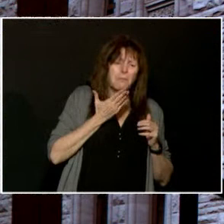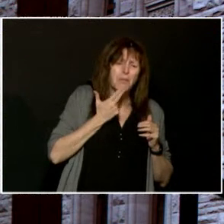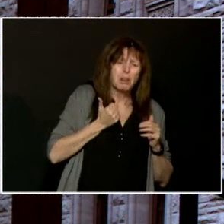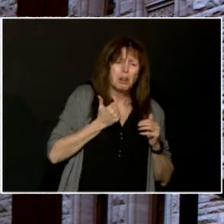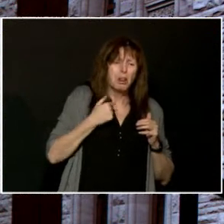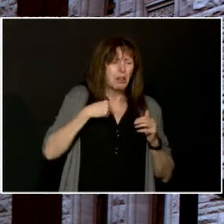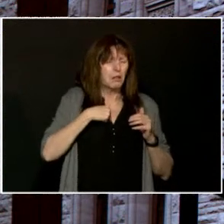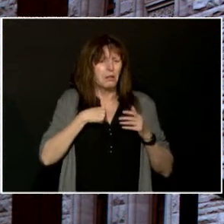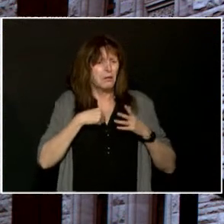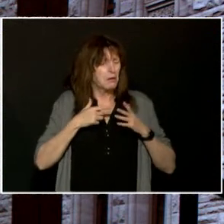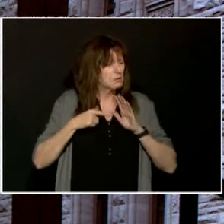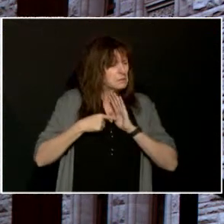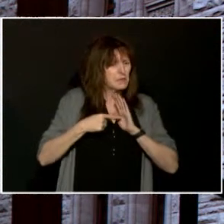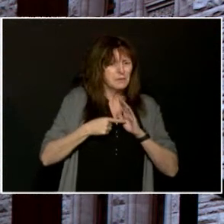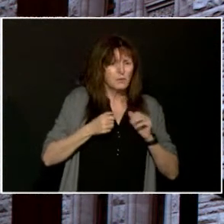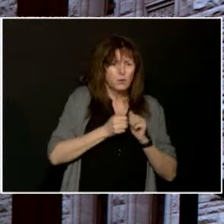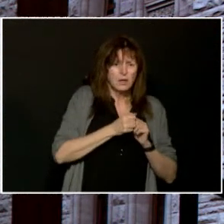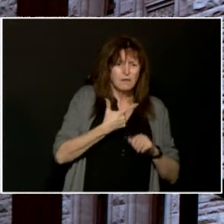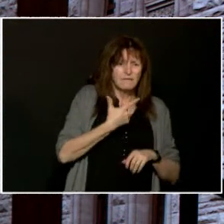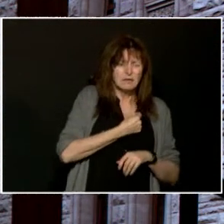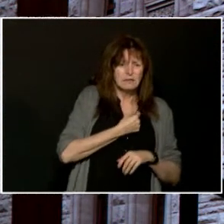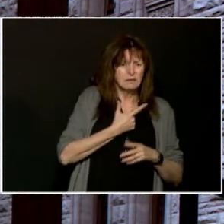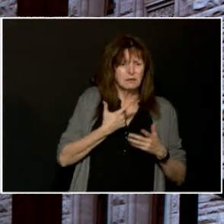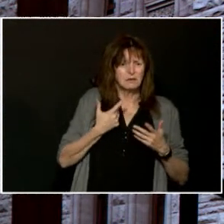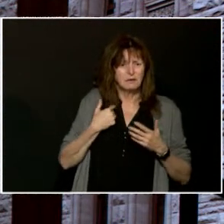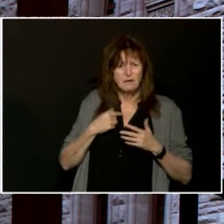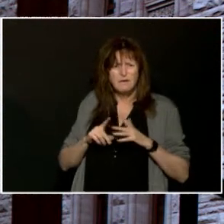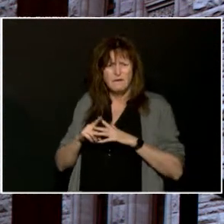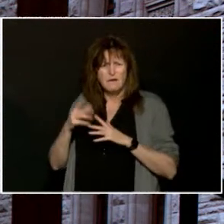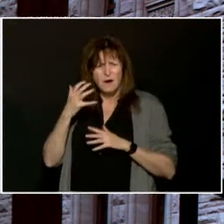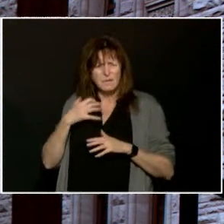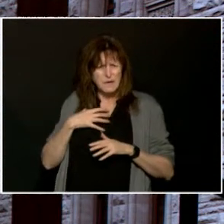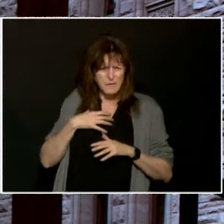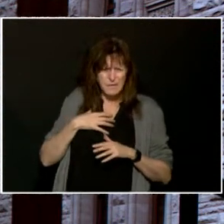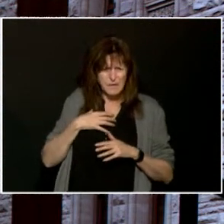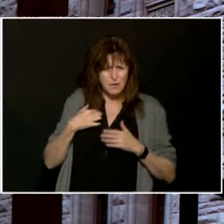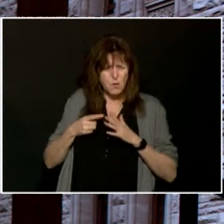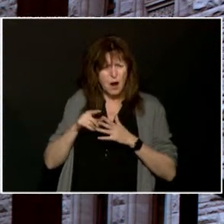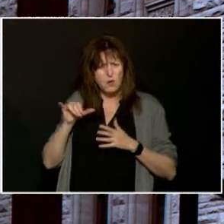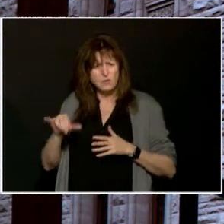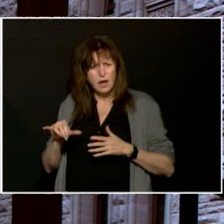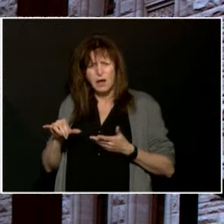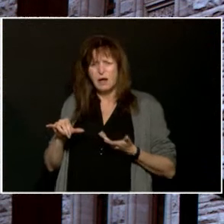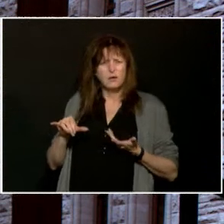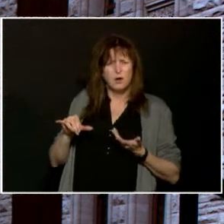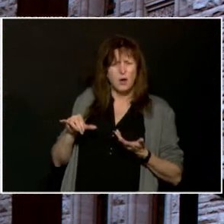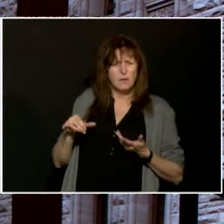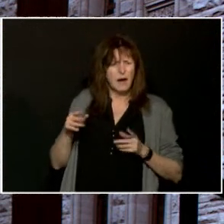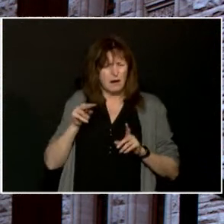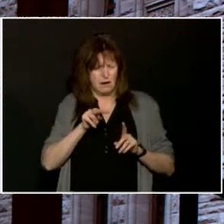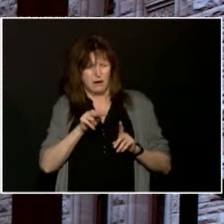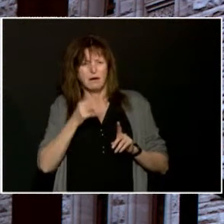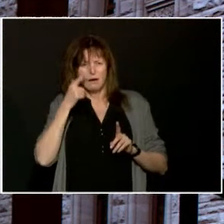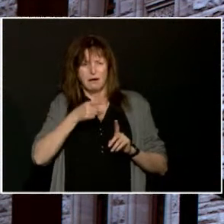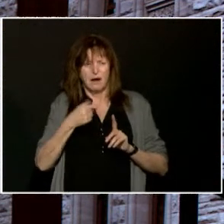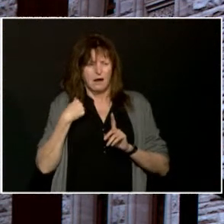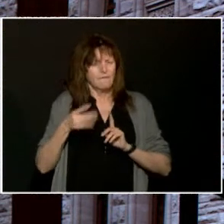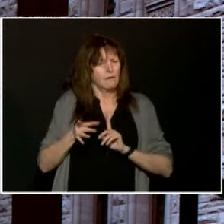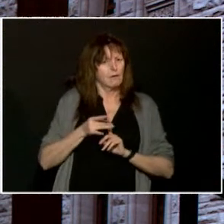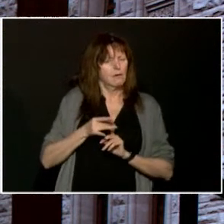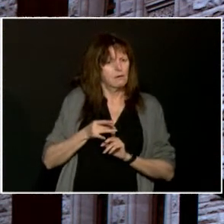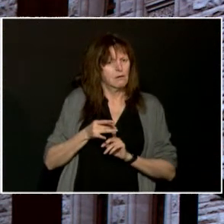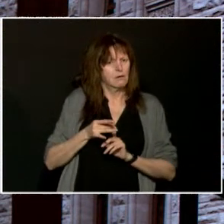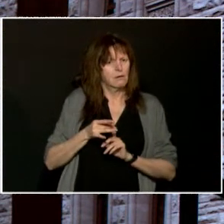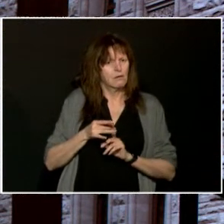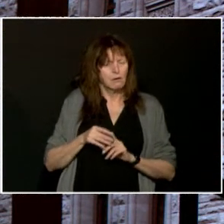milder symptoms and not requiring hospitalization. So where we're reassured with one dose, I'd like to be really reassured as we try to move through